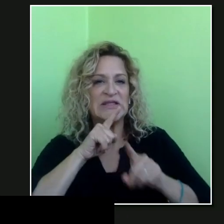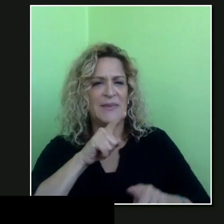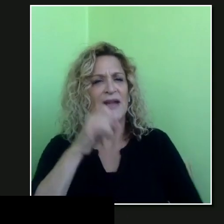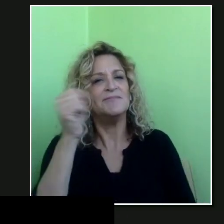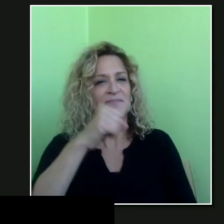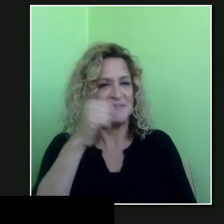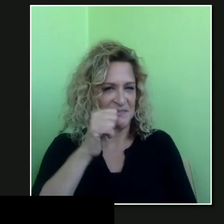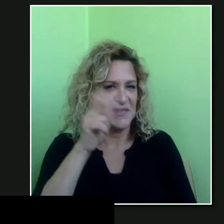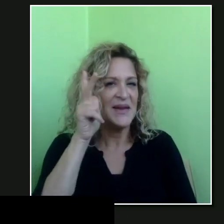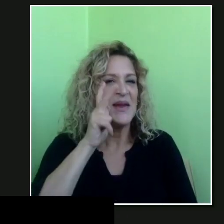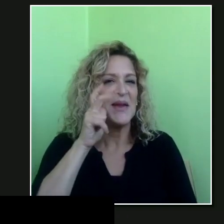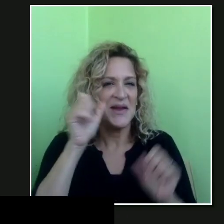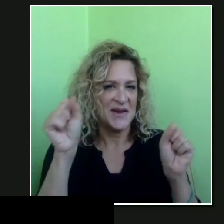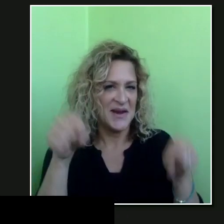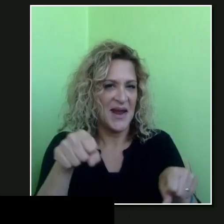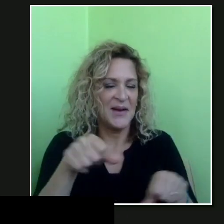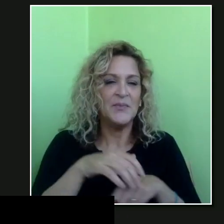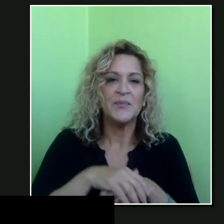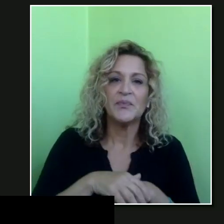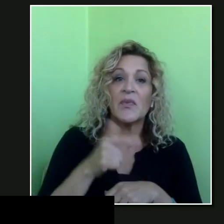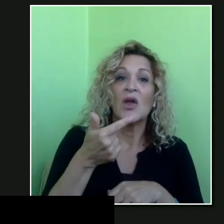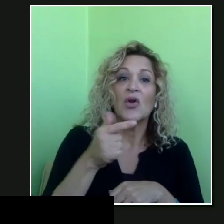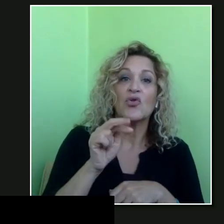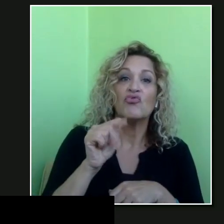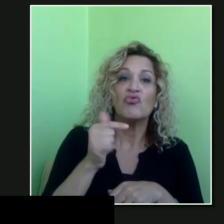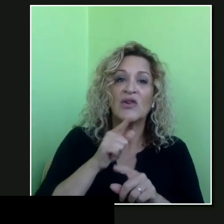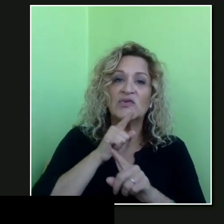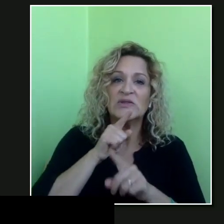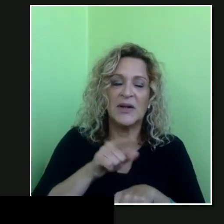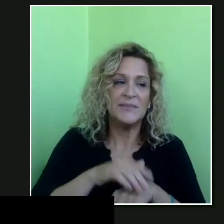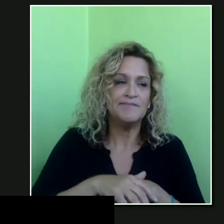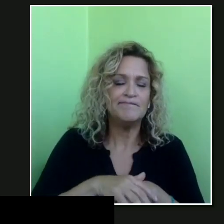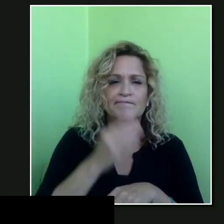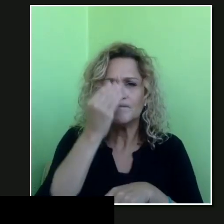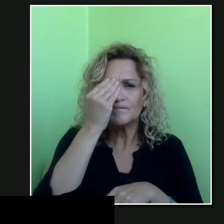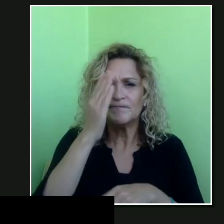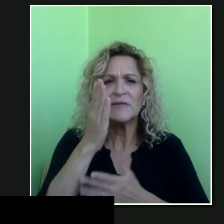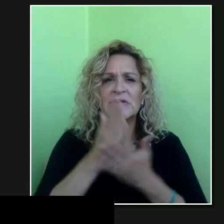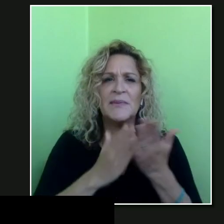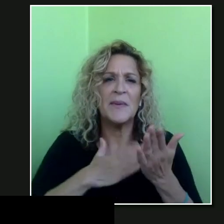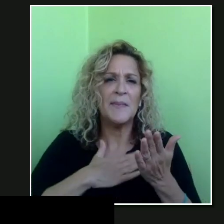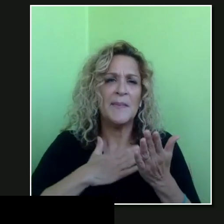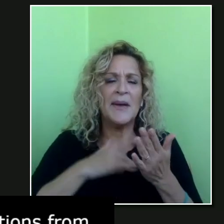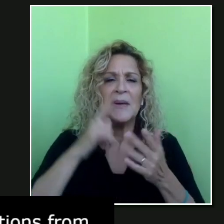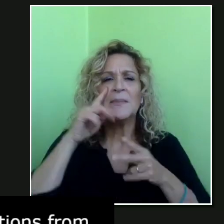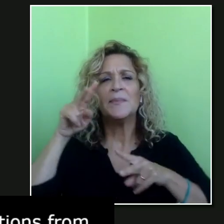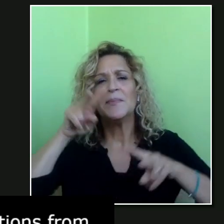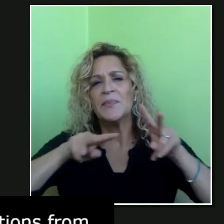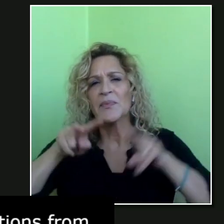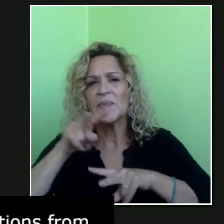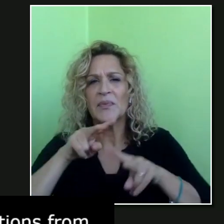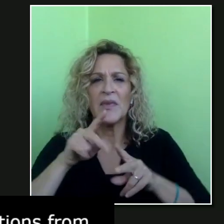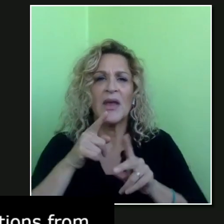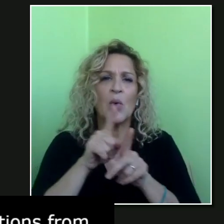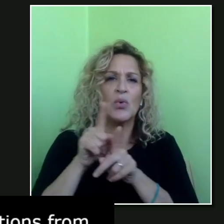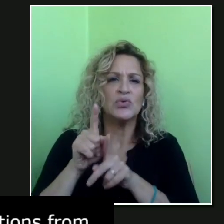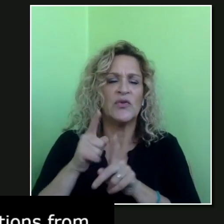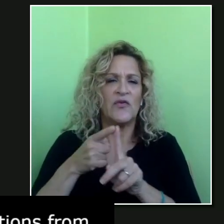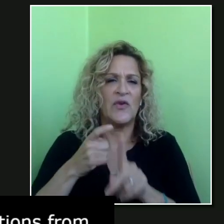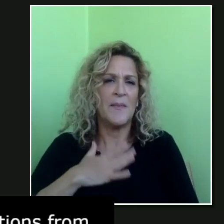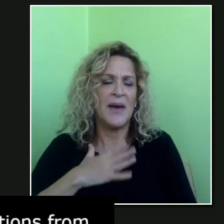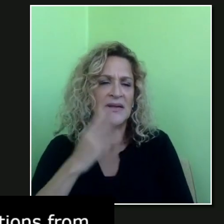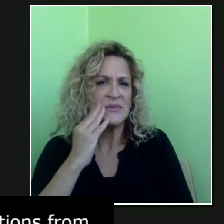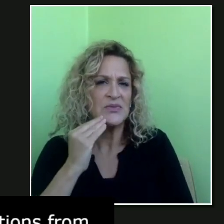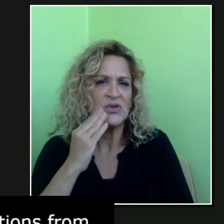a few observations from my own experience in dealing with web accessibility and digital